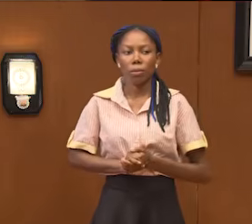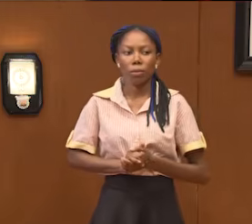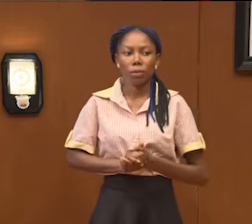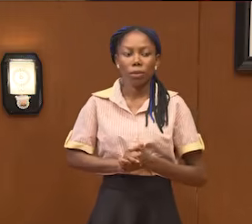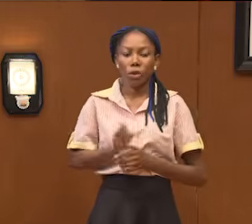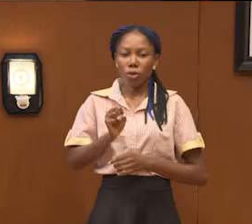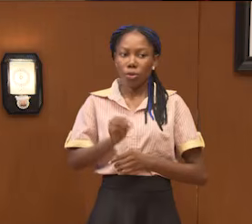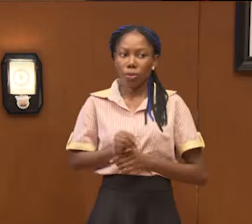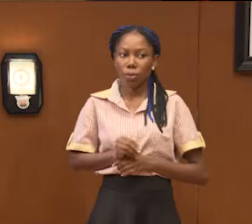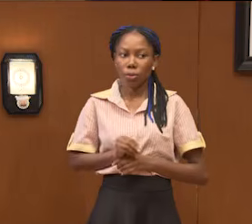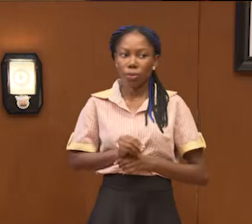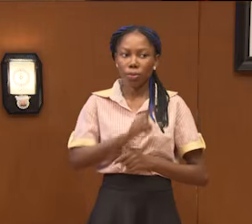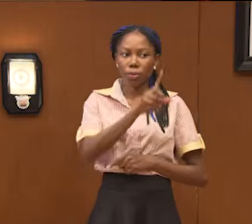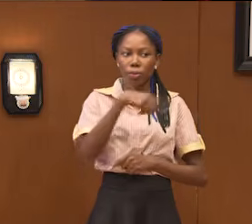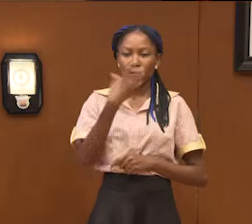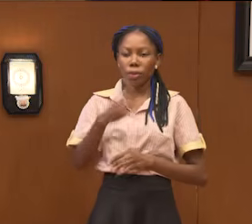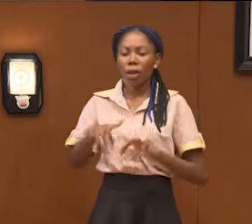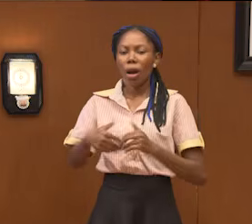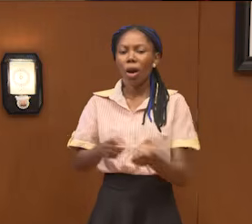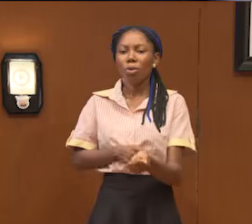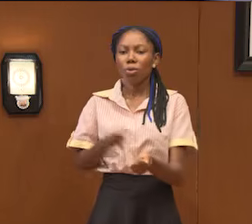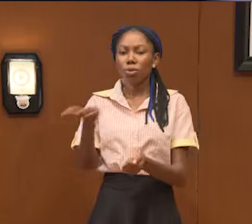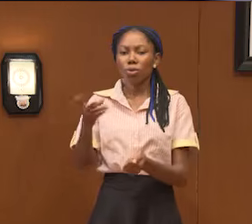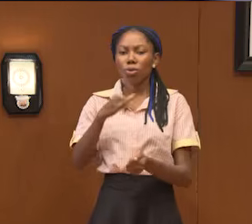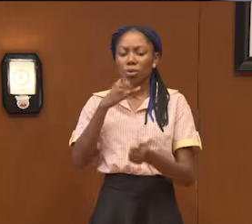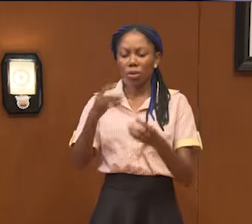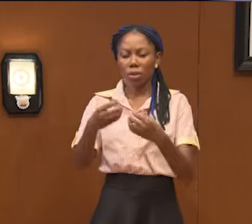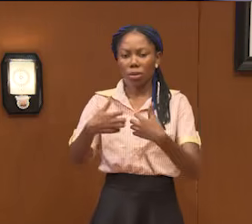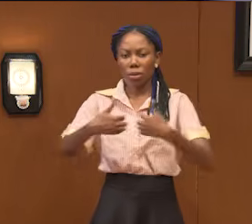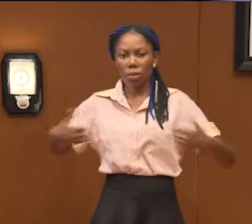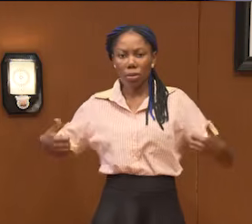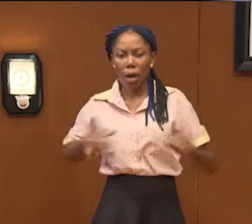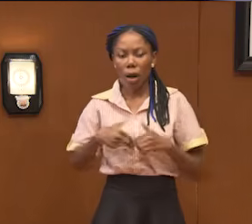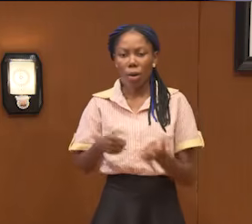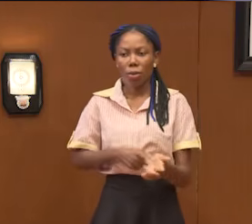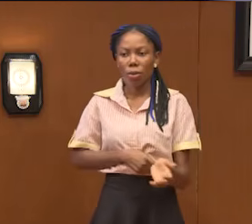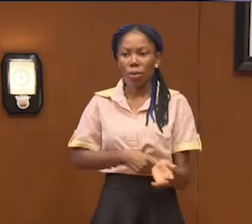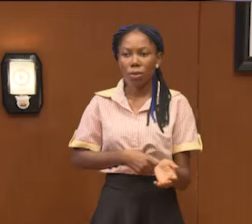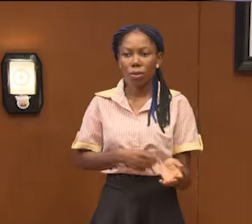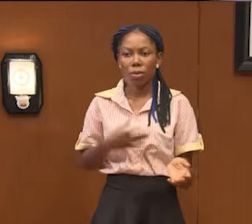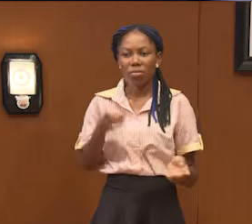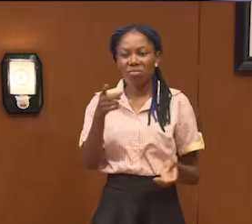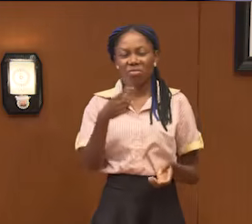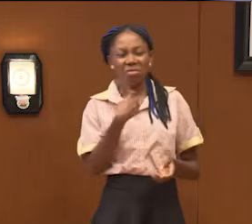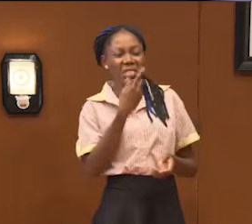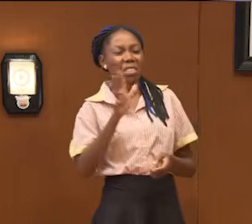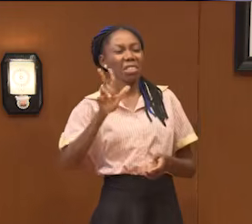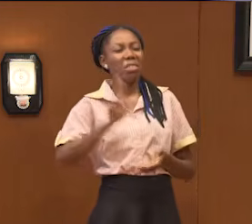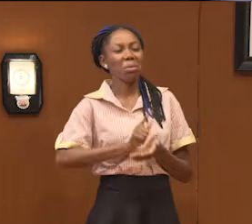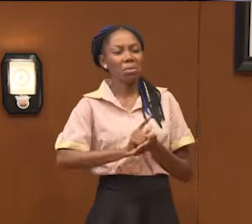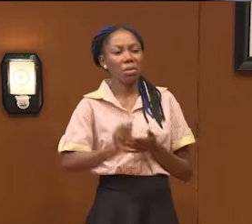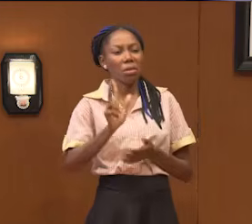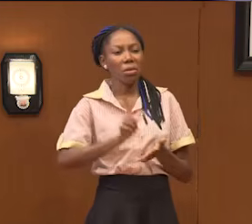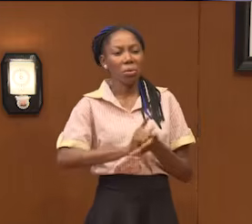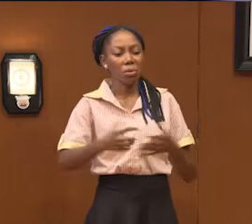I would love you. You said you've been apart for how long now? How long have you lived apart? Like, let's say 3 weeks now. 3